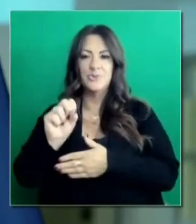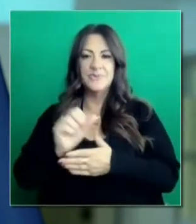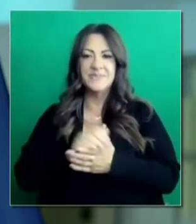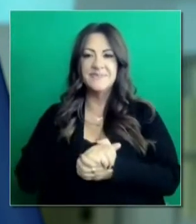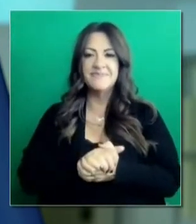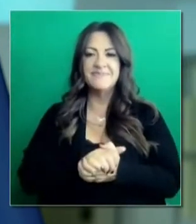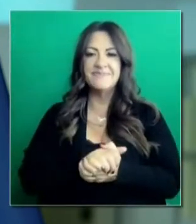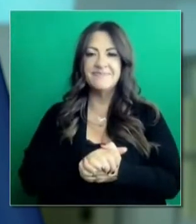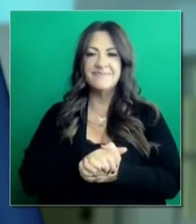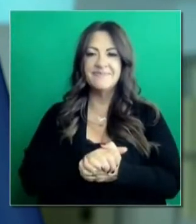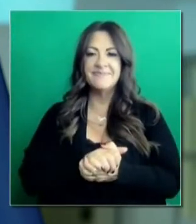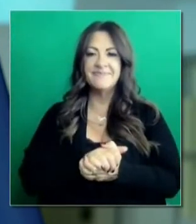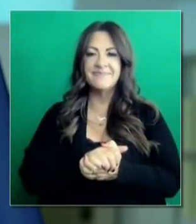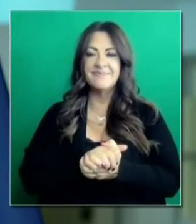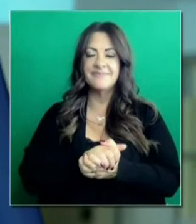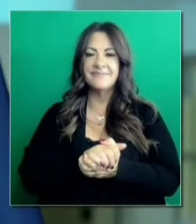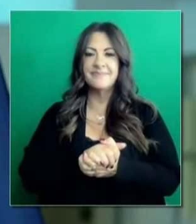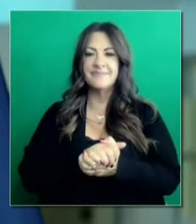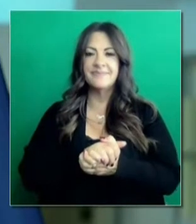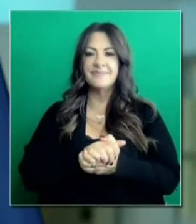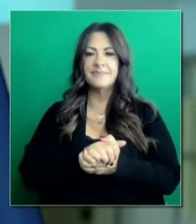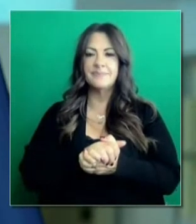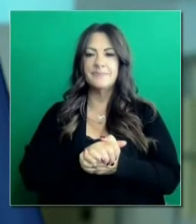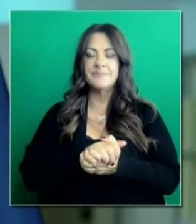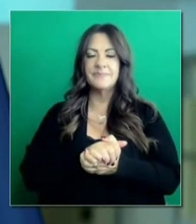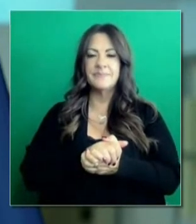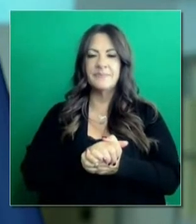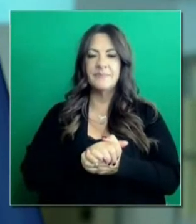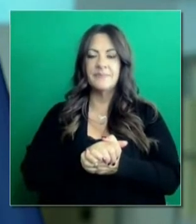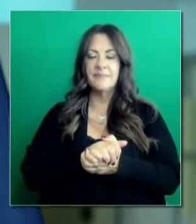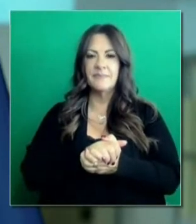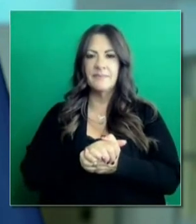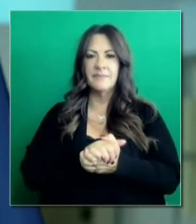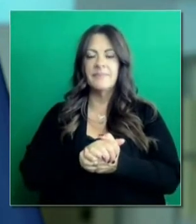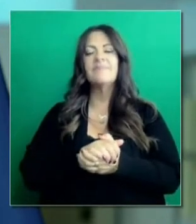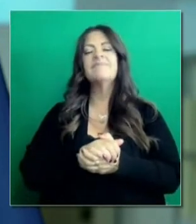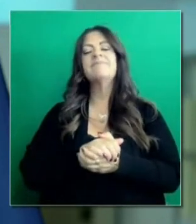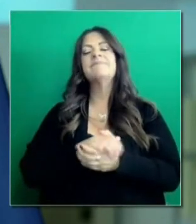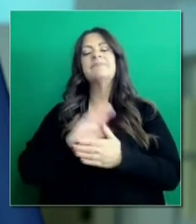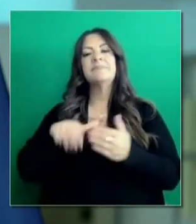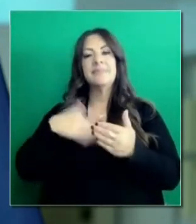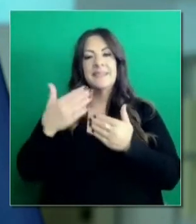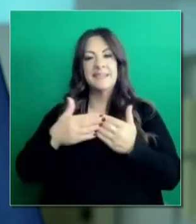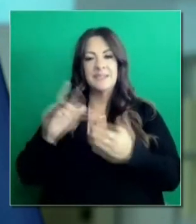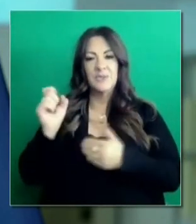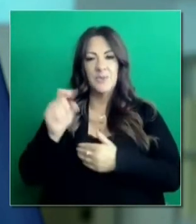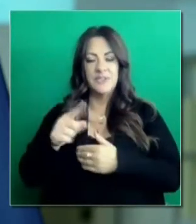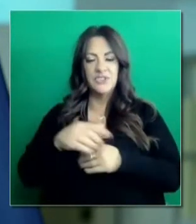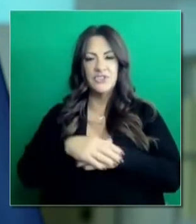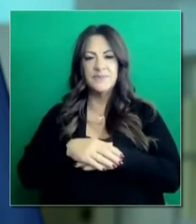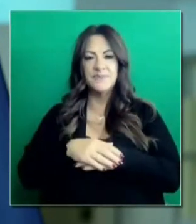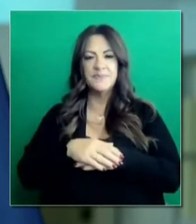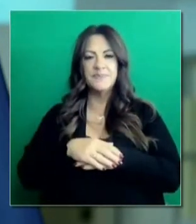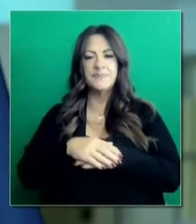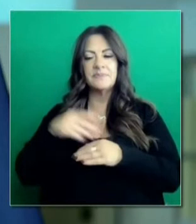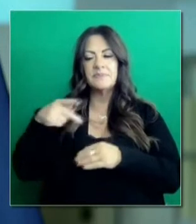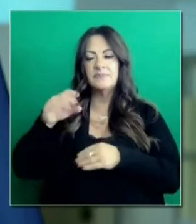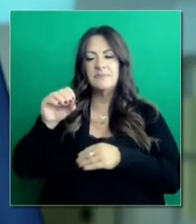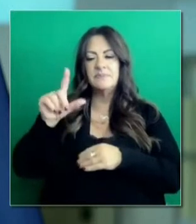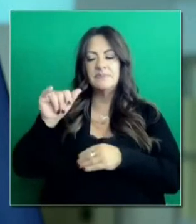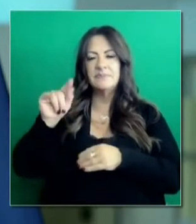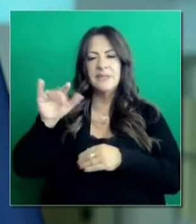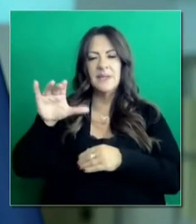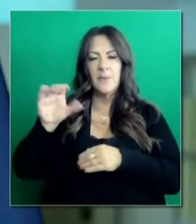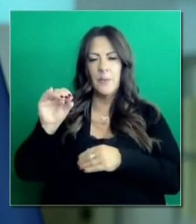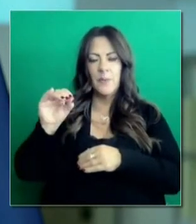Jeremy White, Politico. Hey, Governor. Thanks for taking our questions today. We have heard a lot of frustration from elected